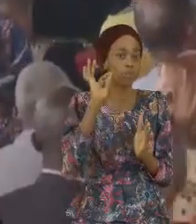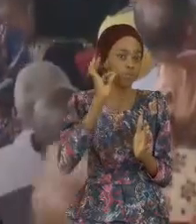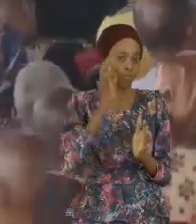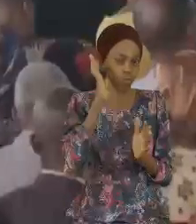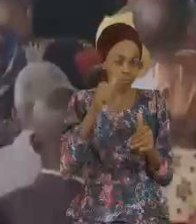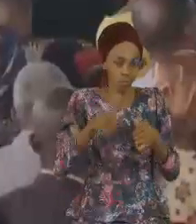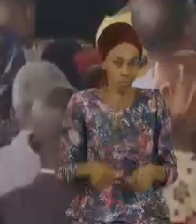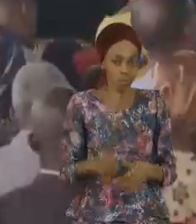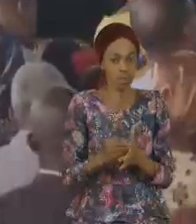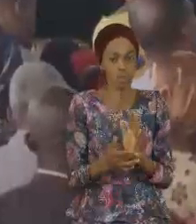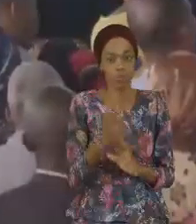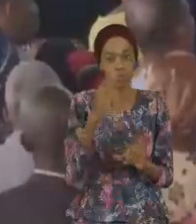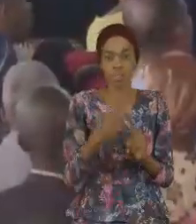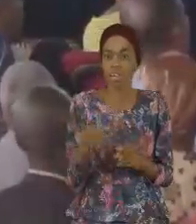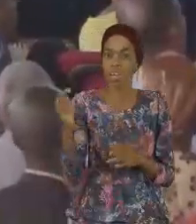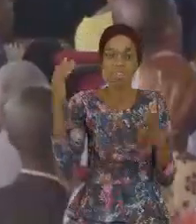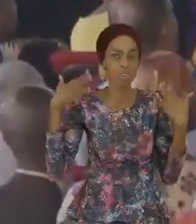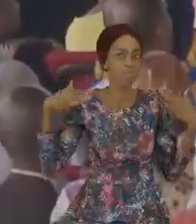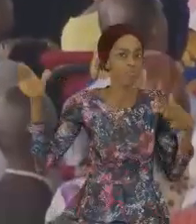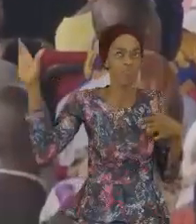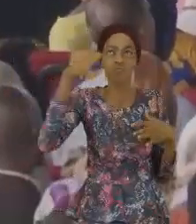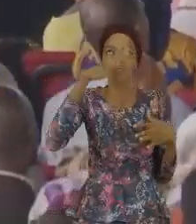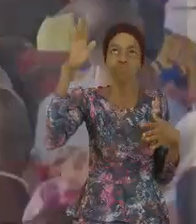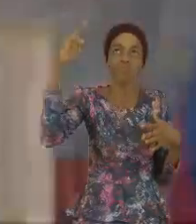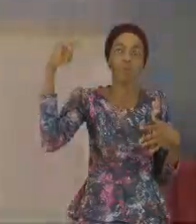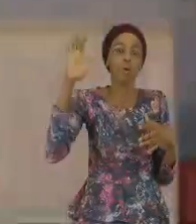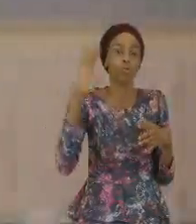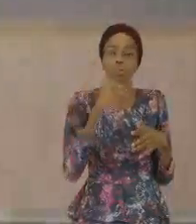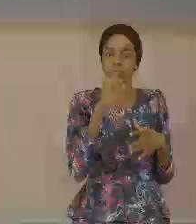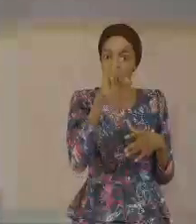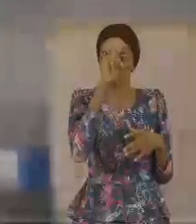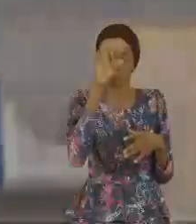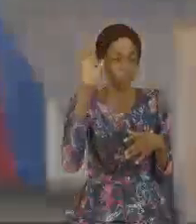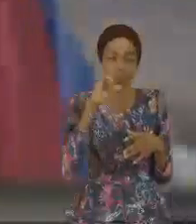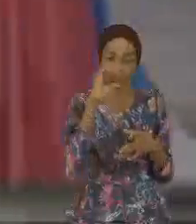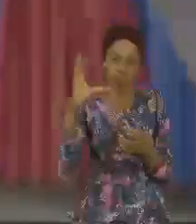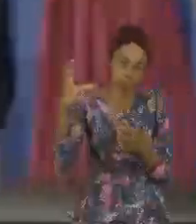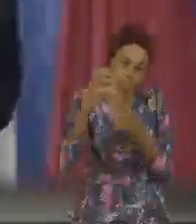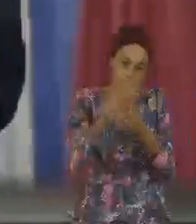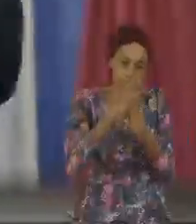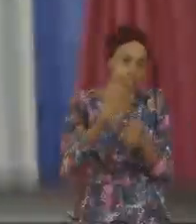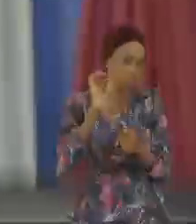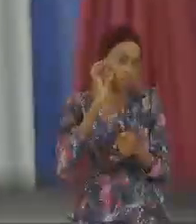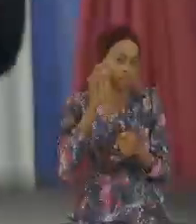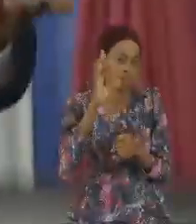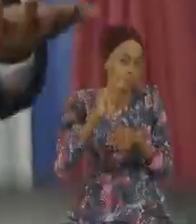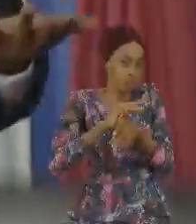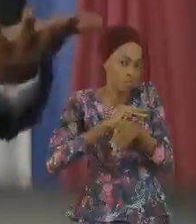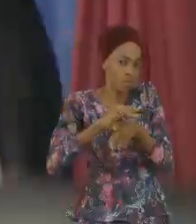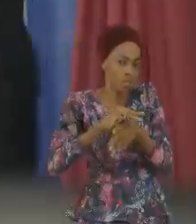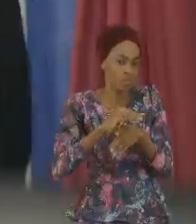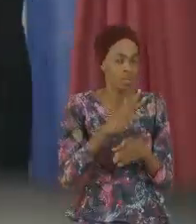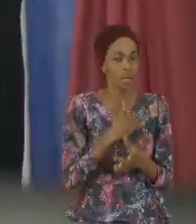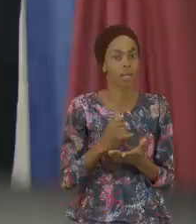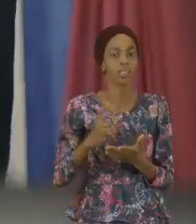The birds of the air will not pick the fruit of your ministry, and then you don't